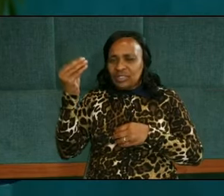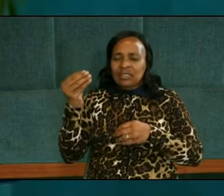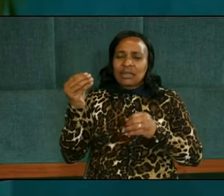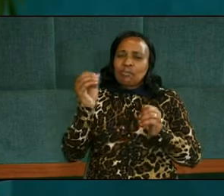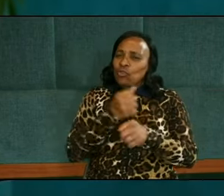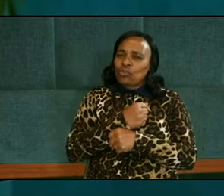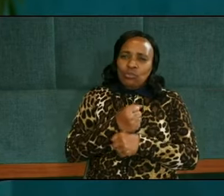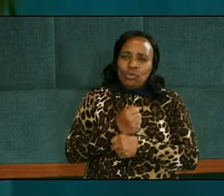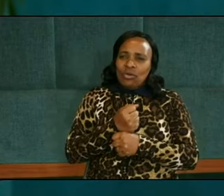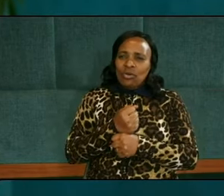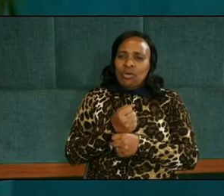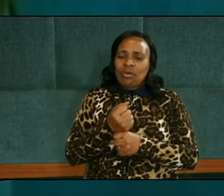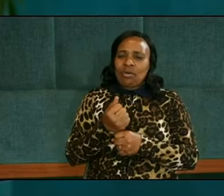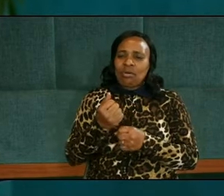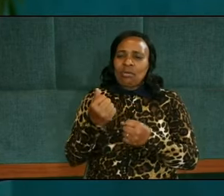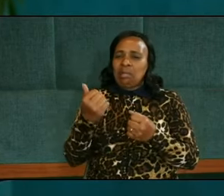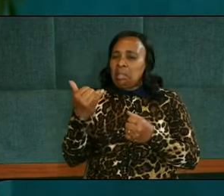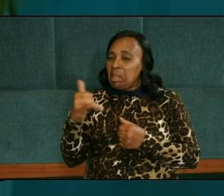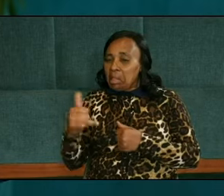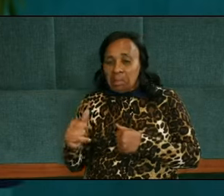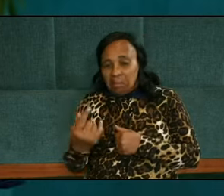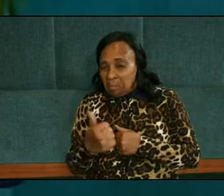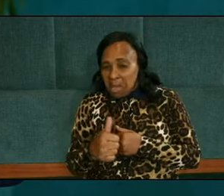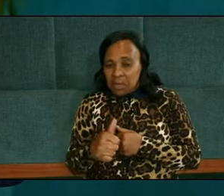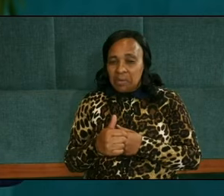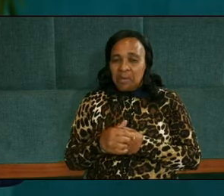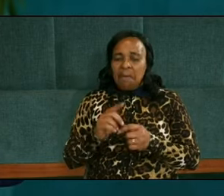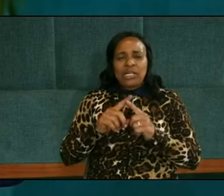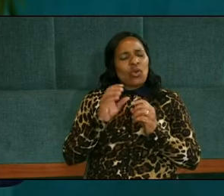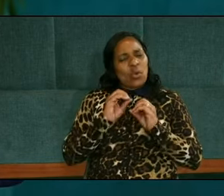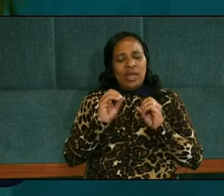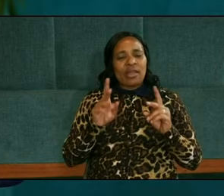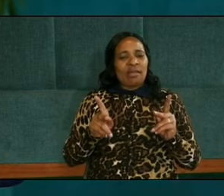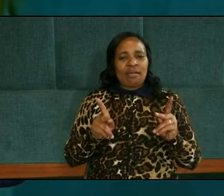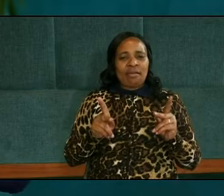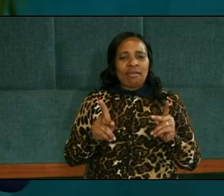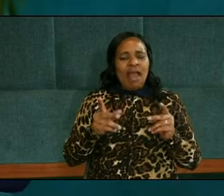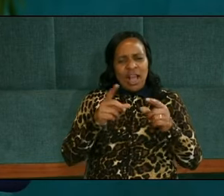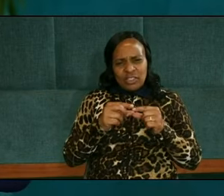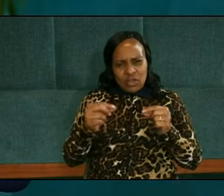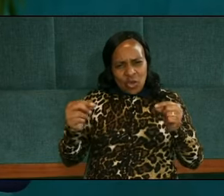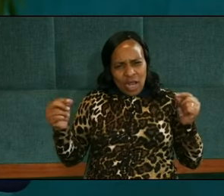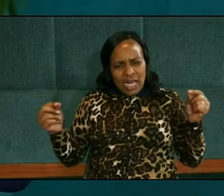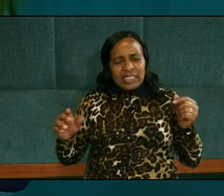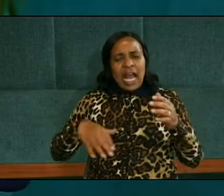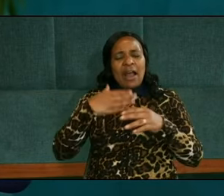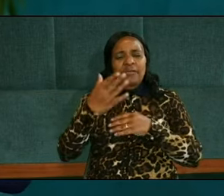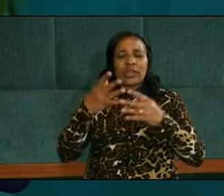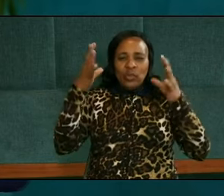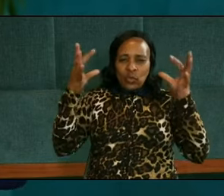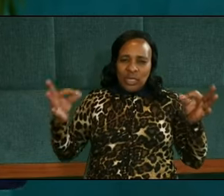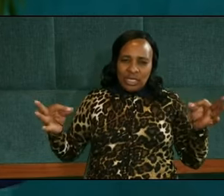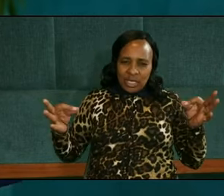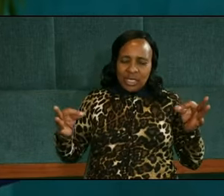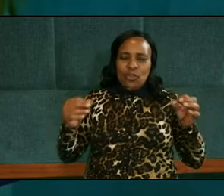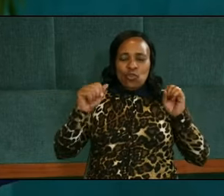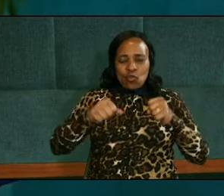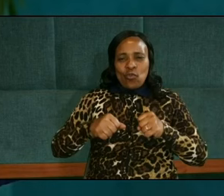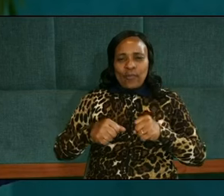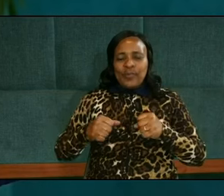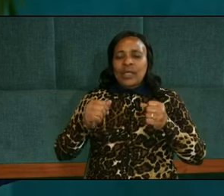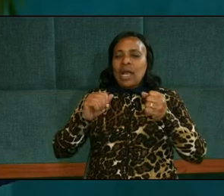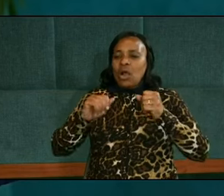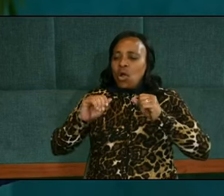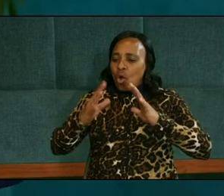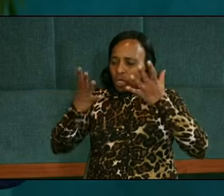yet. And that's okay as long as after the wedding you compliment the bride